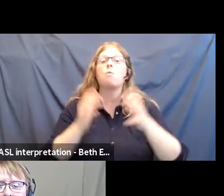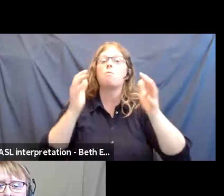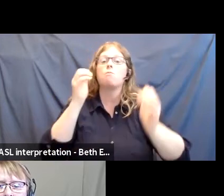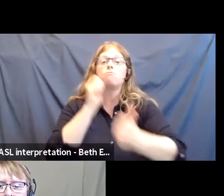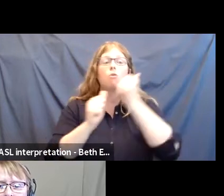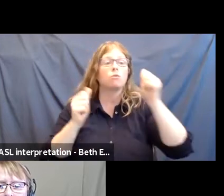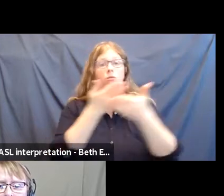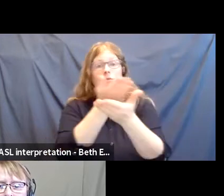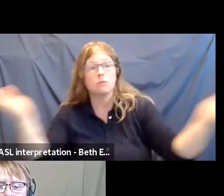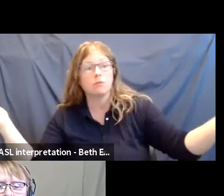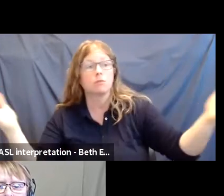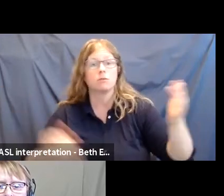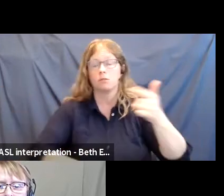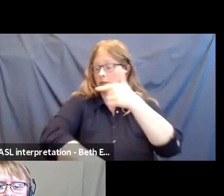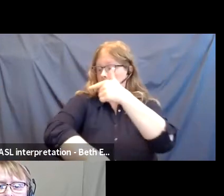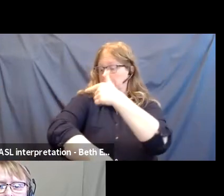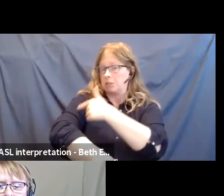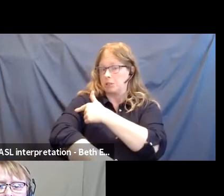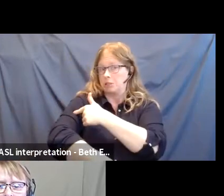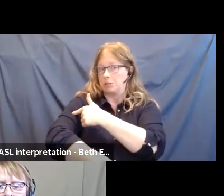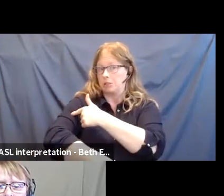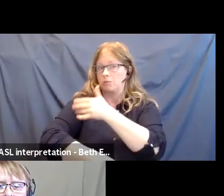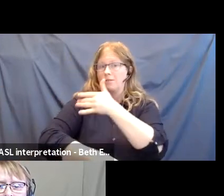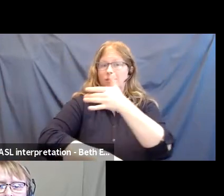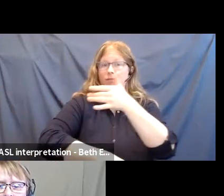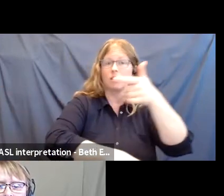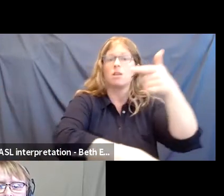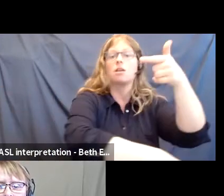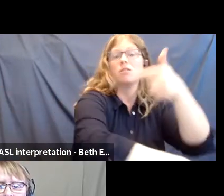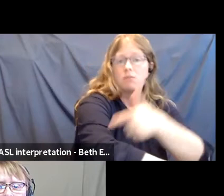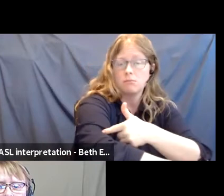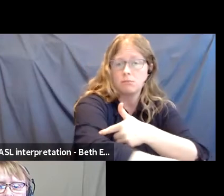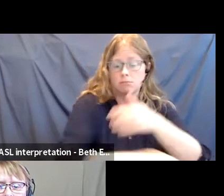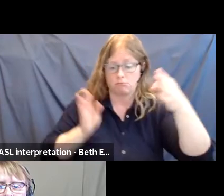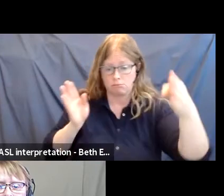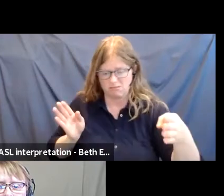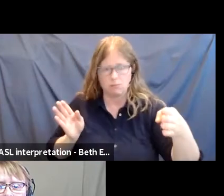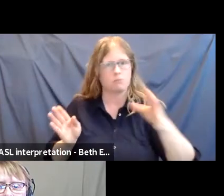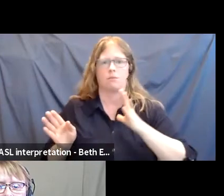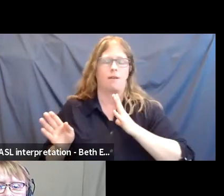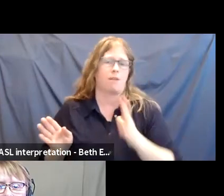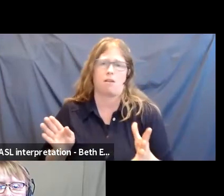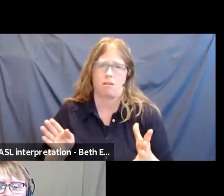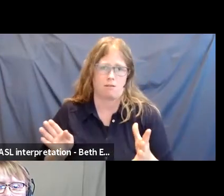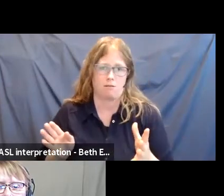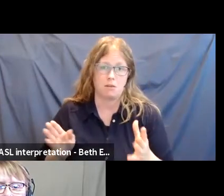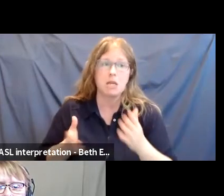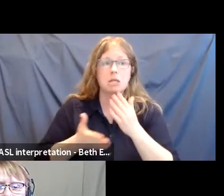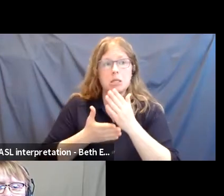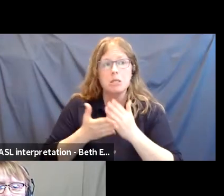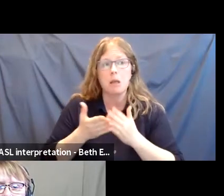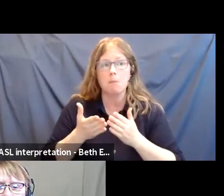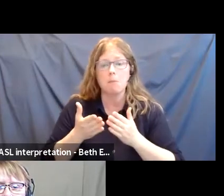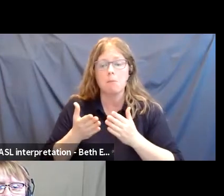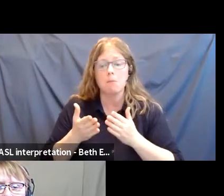people, spacing out these doses is probably just fine. It probably is. There, of course, are some people where I don't think we should be doing it.